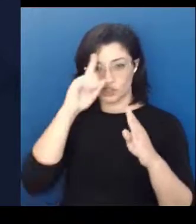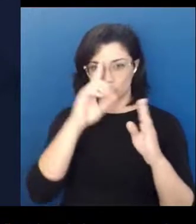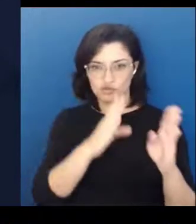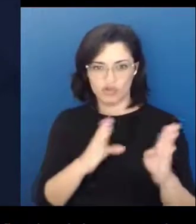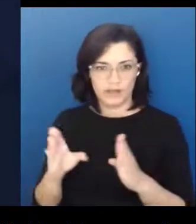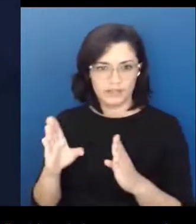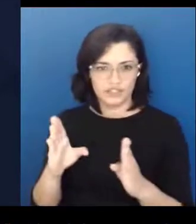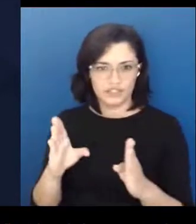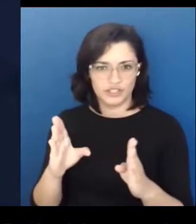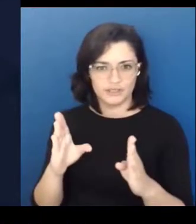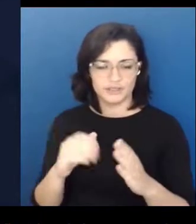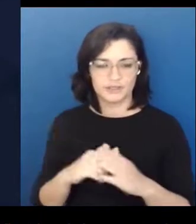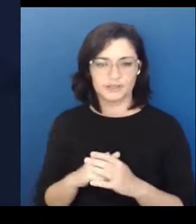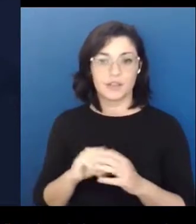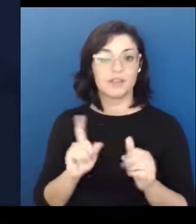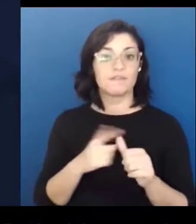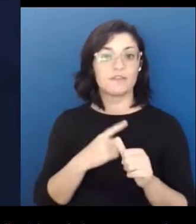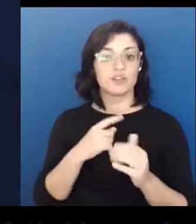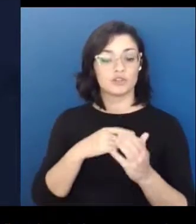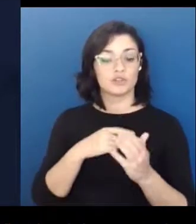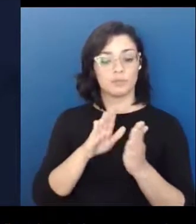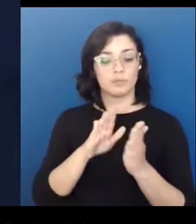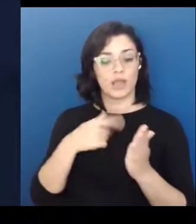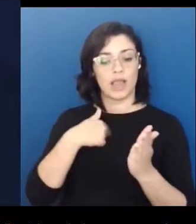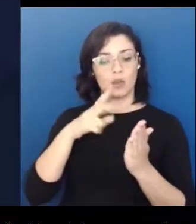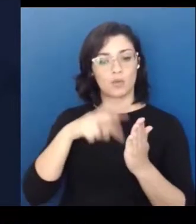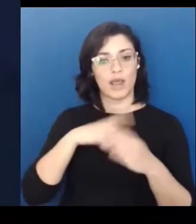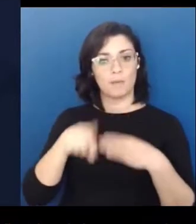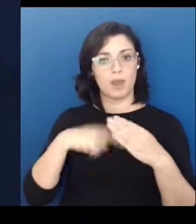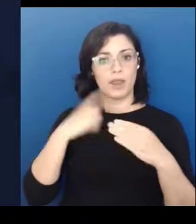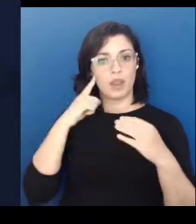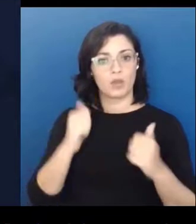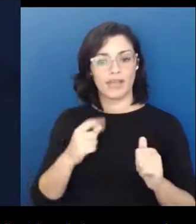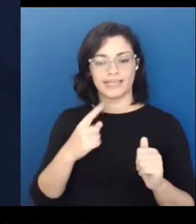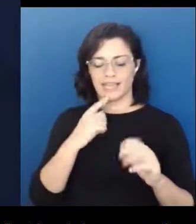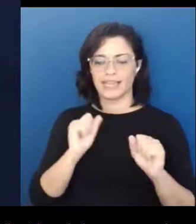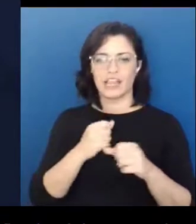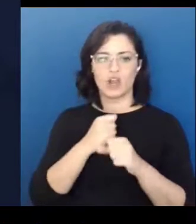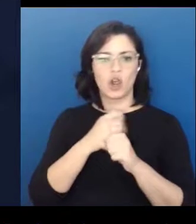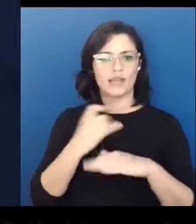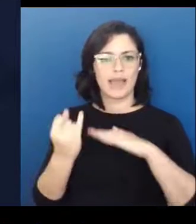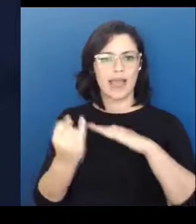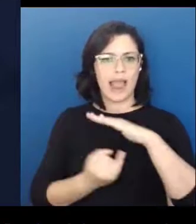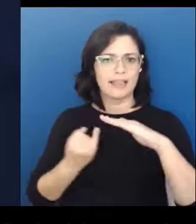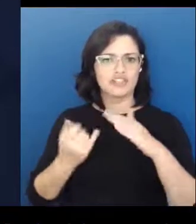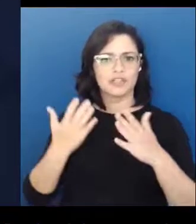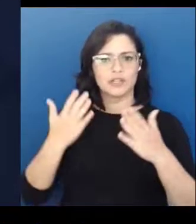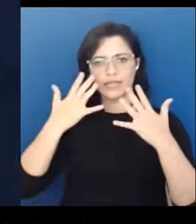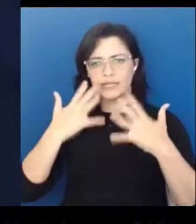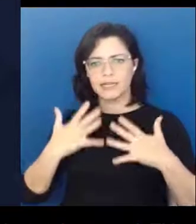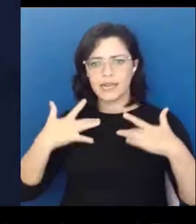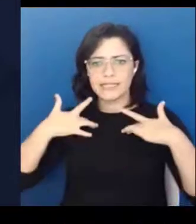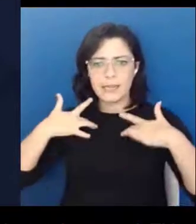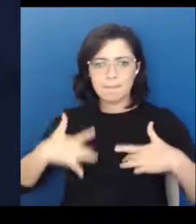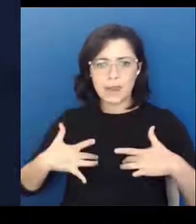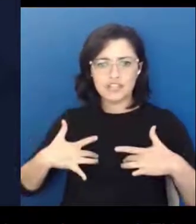hearing loss can cause isolation. You might get depressed. This is what a cochlea is. This is what a hearing aid